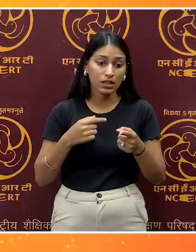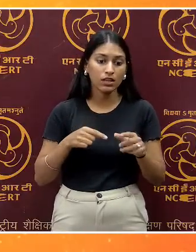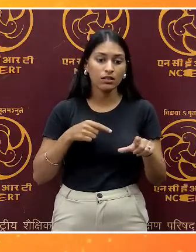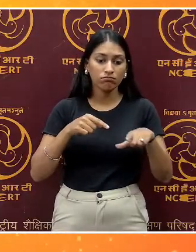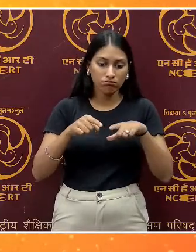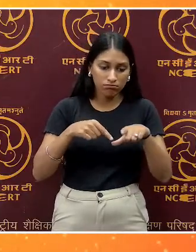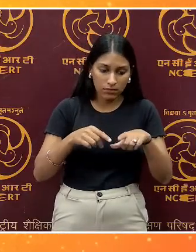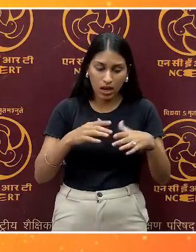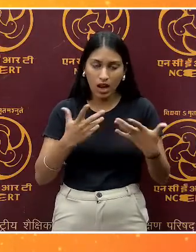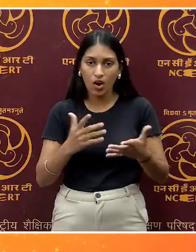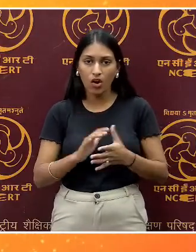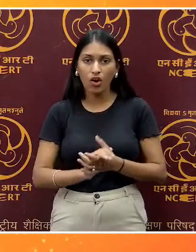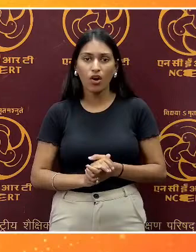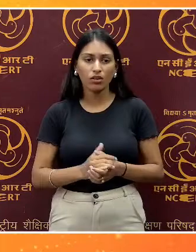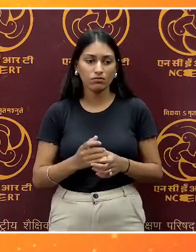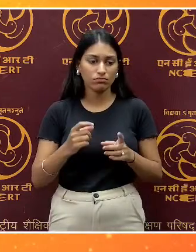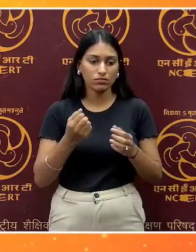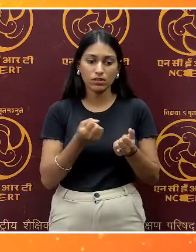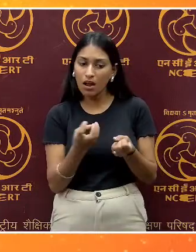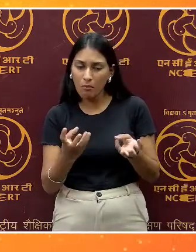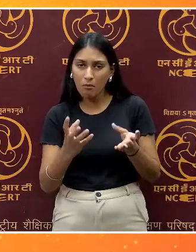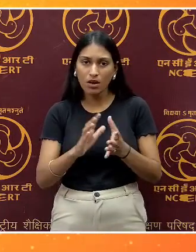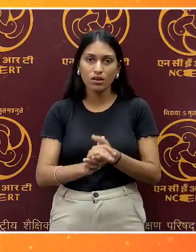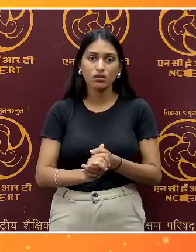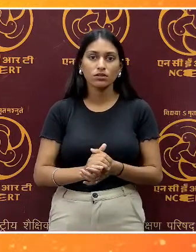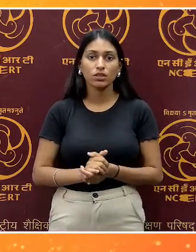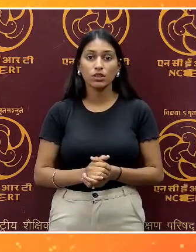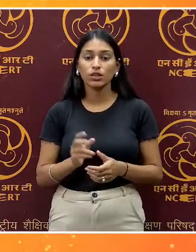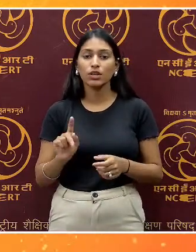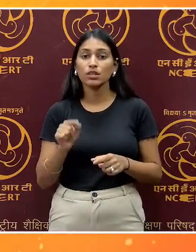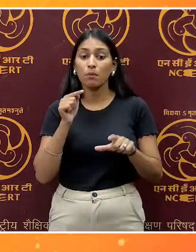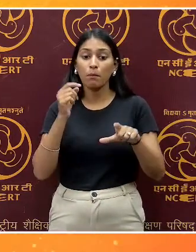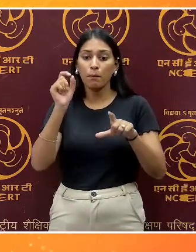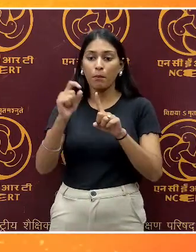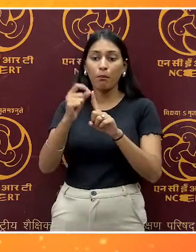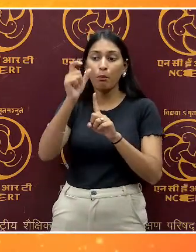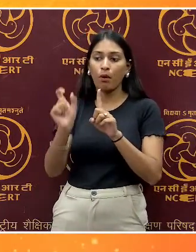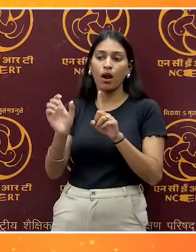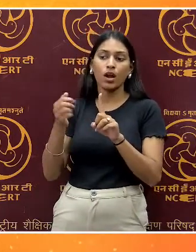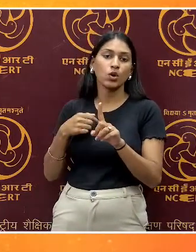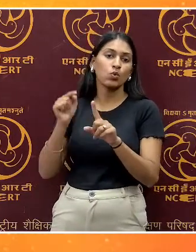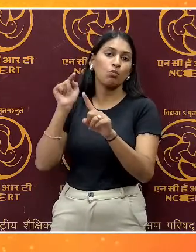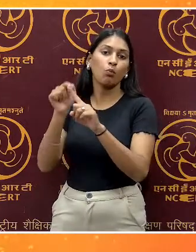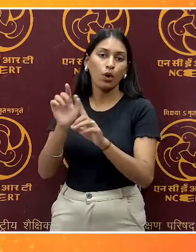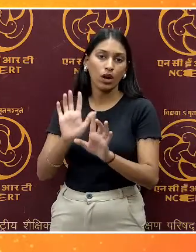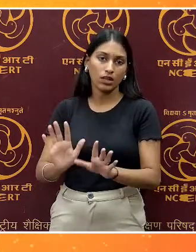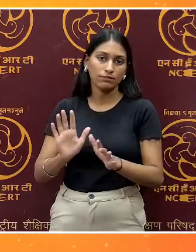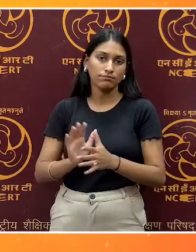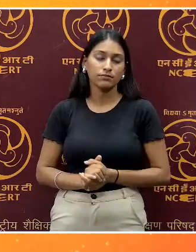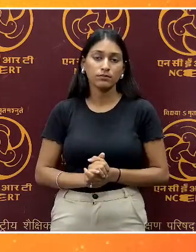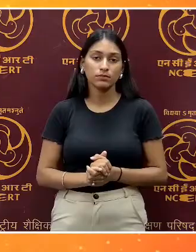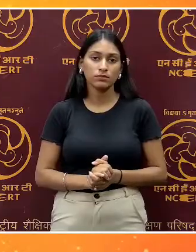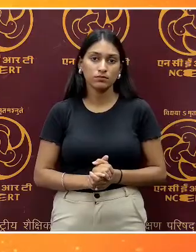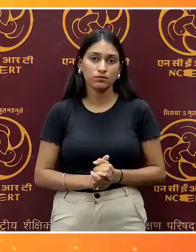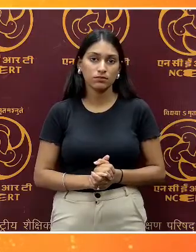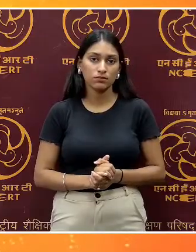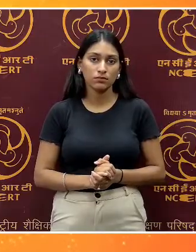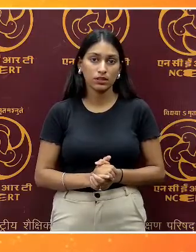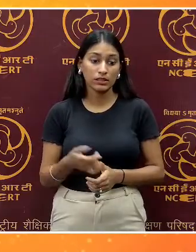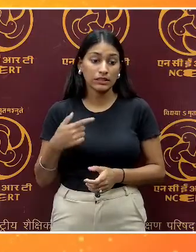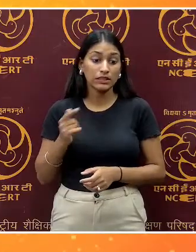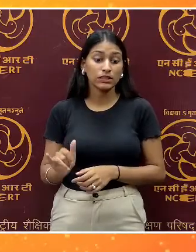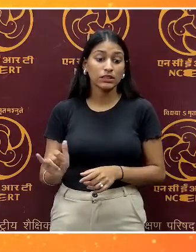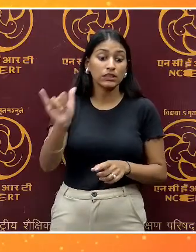who hit a peg yes. at a particular point. So their forces are coterminous because they are terminating at the same